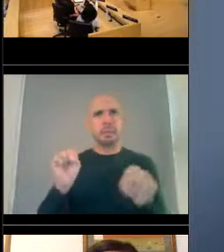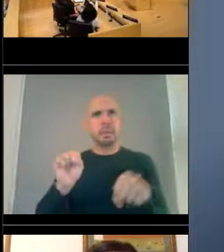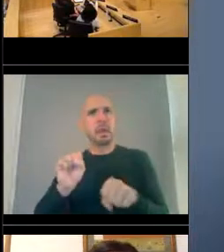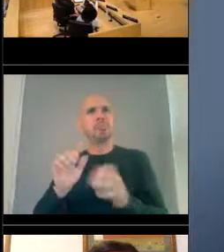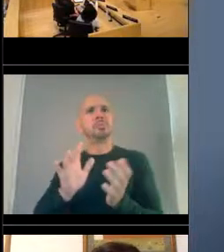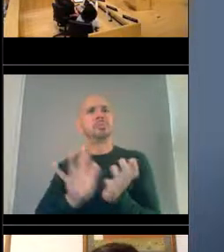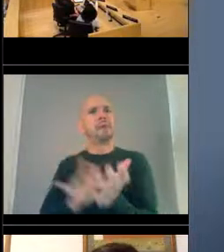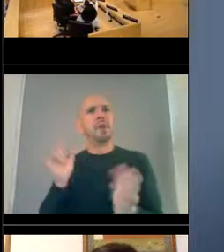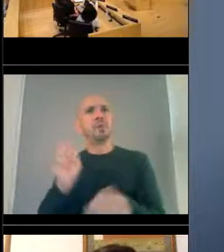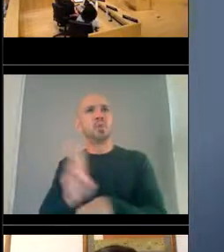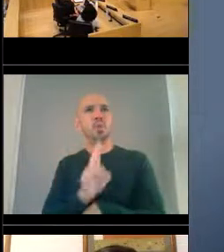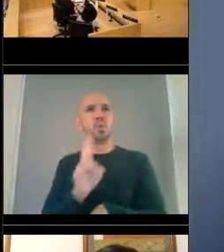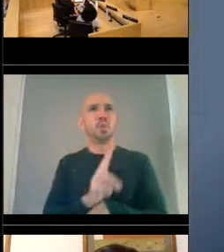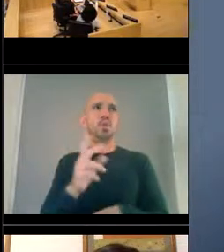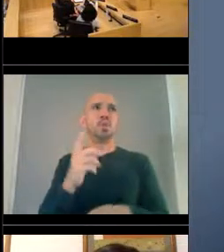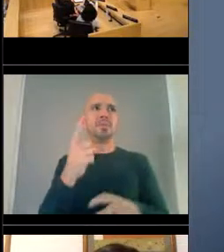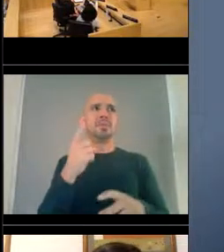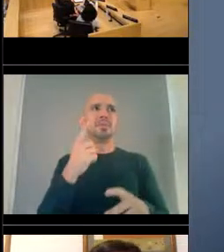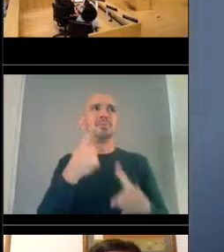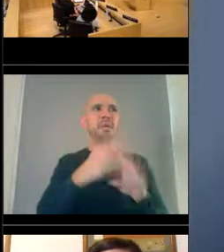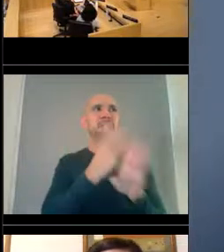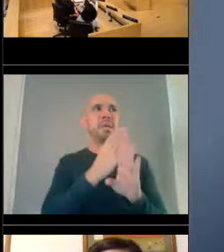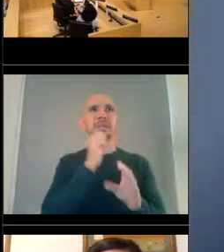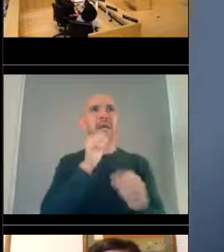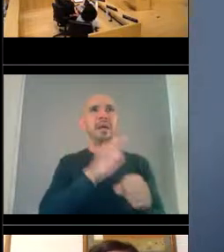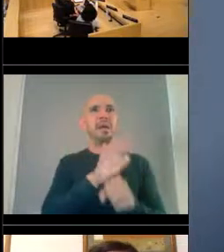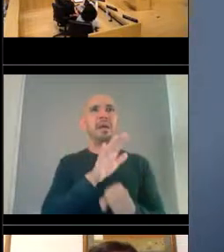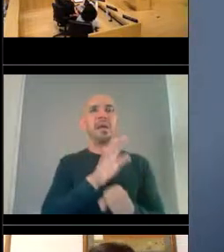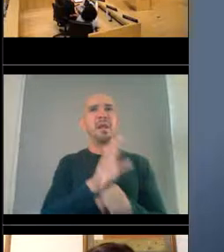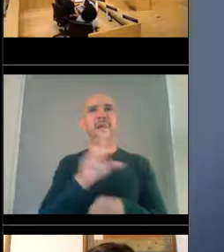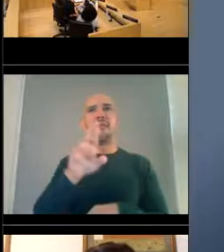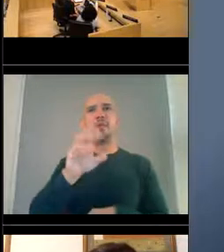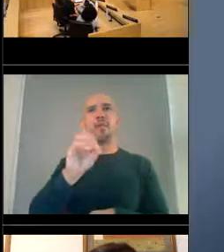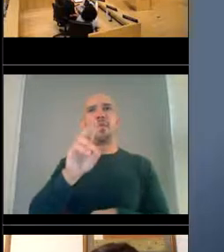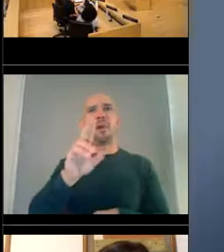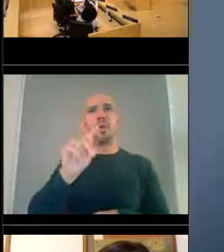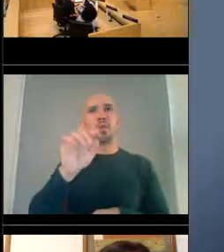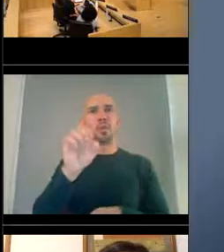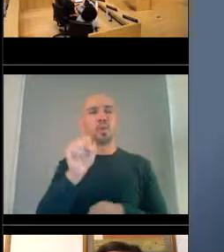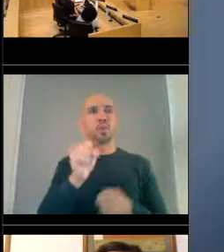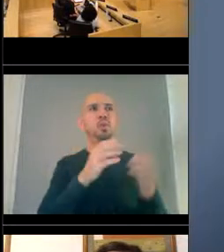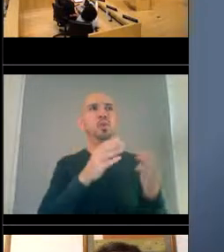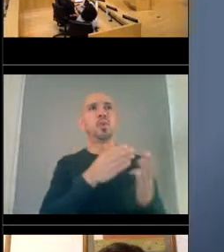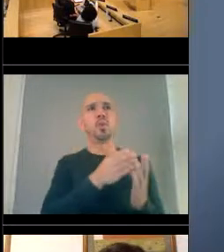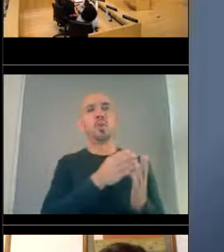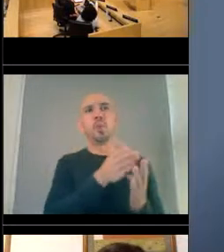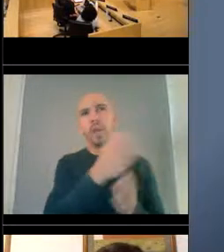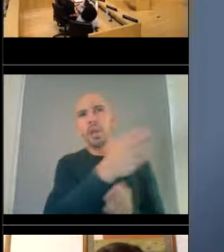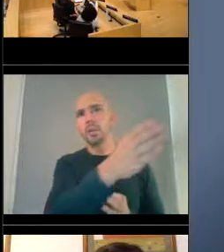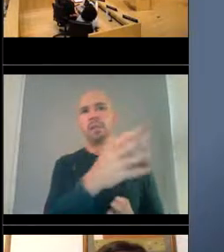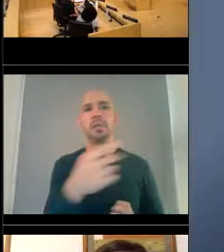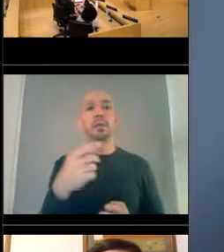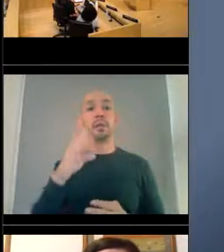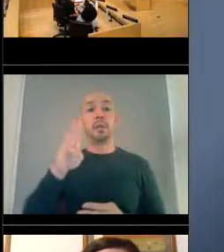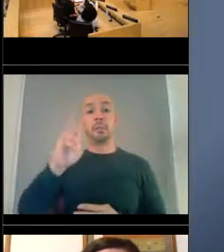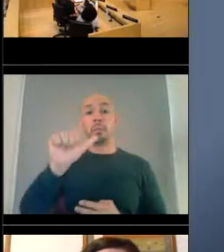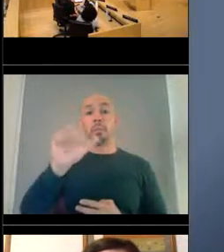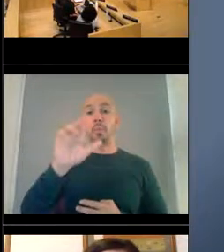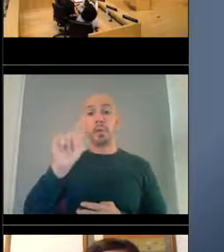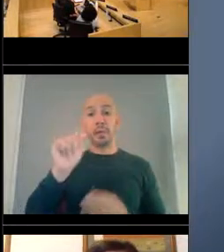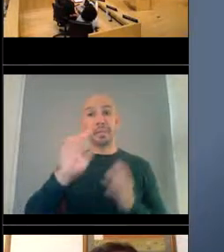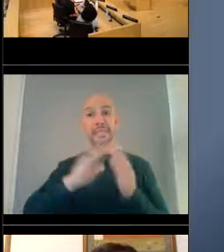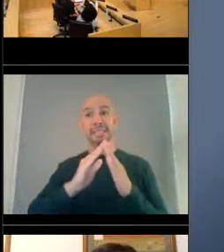uh there it there's a kind of lack of marketing for ride share options i think the city of richmond does have a ride share option so